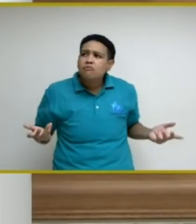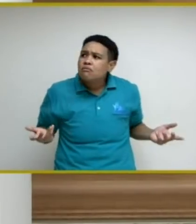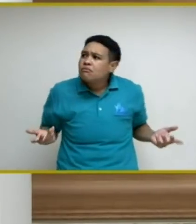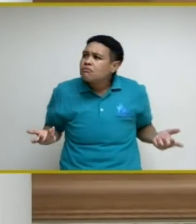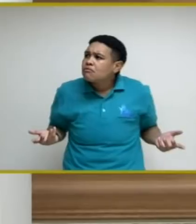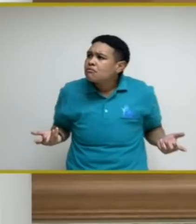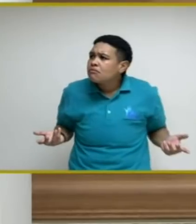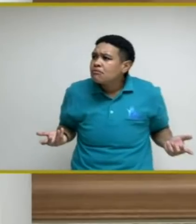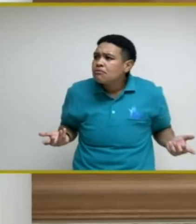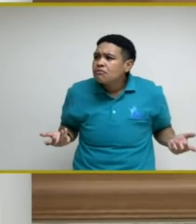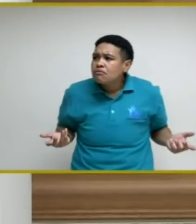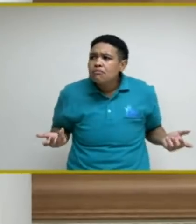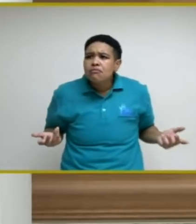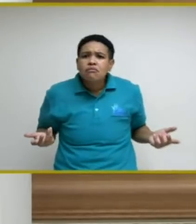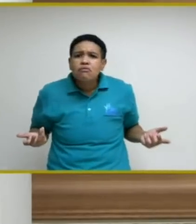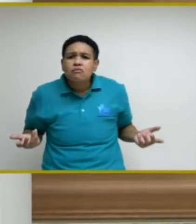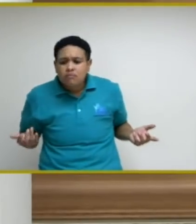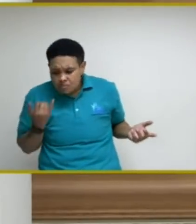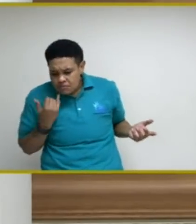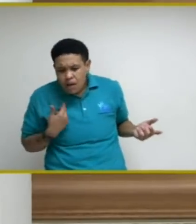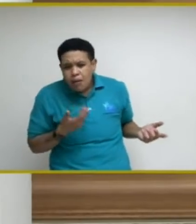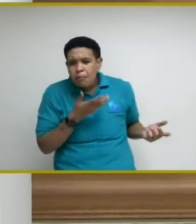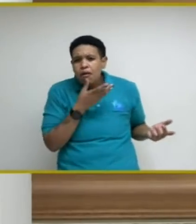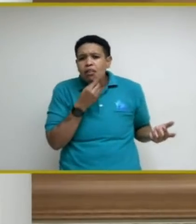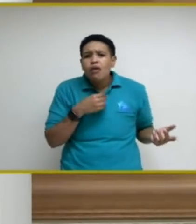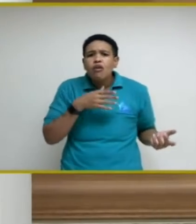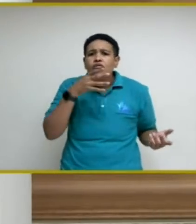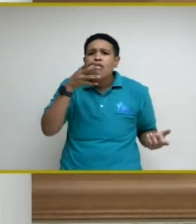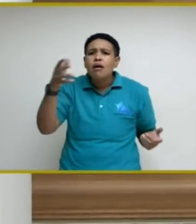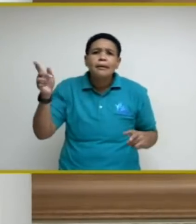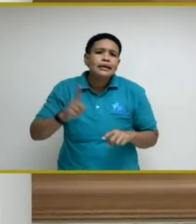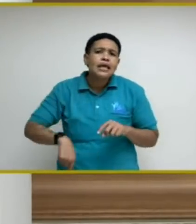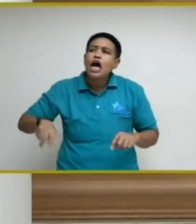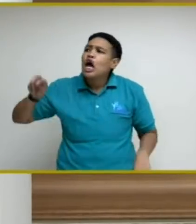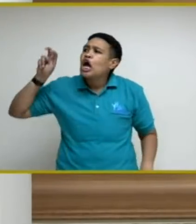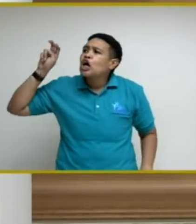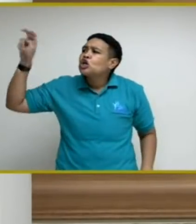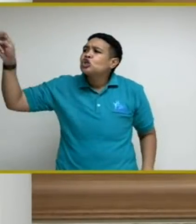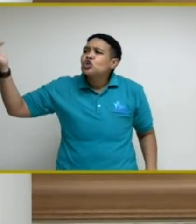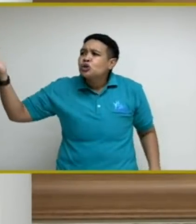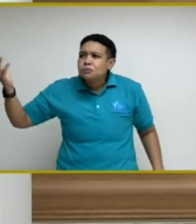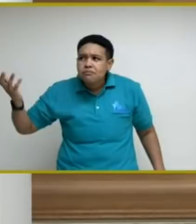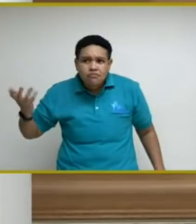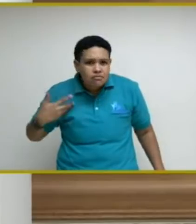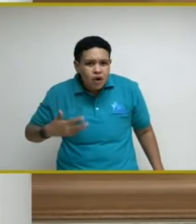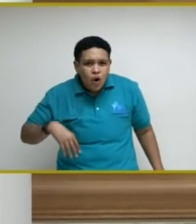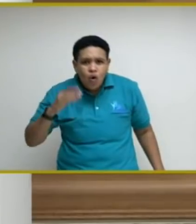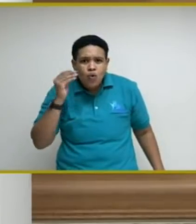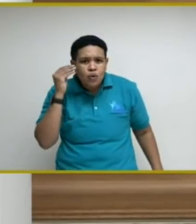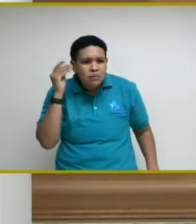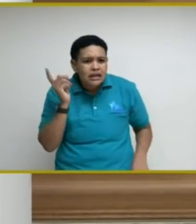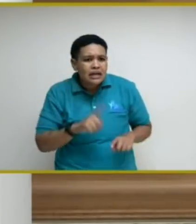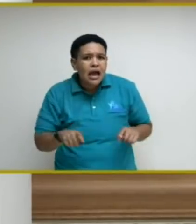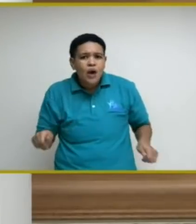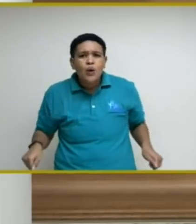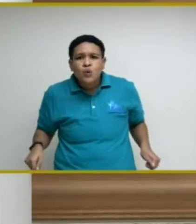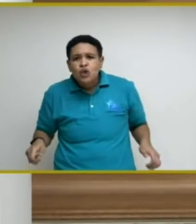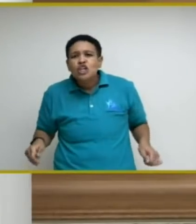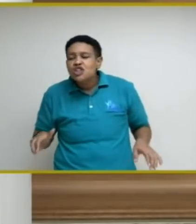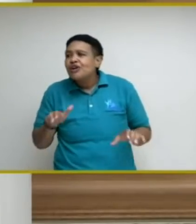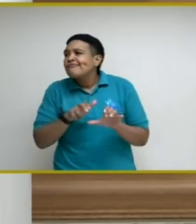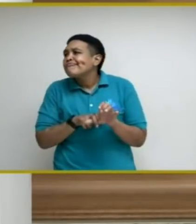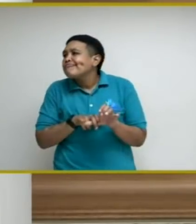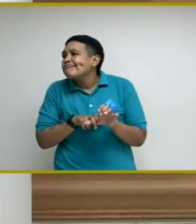been asking, what if my mother or grandmother can't come out of the house? They're wheelchair bound, they're